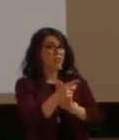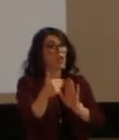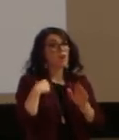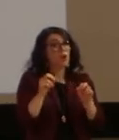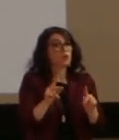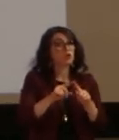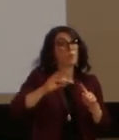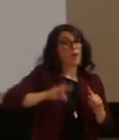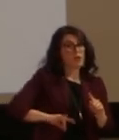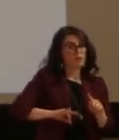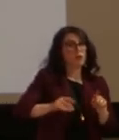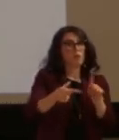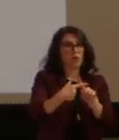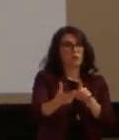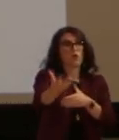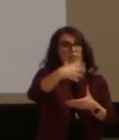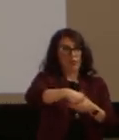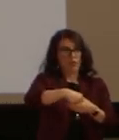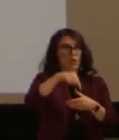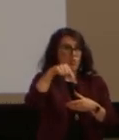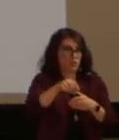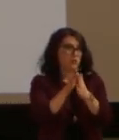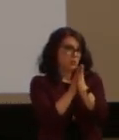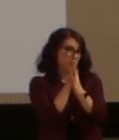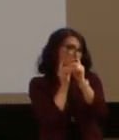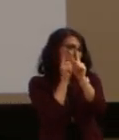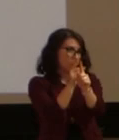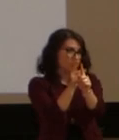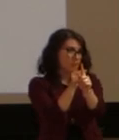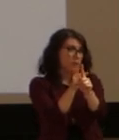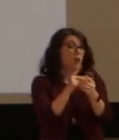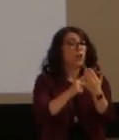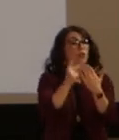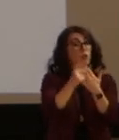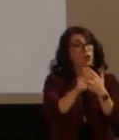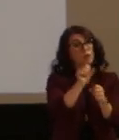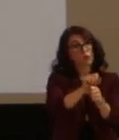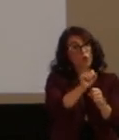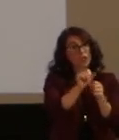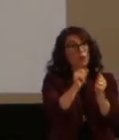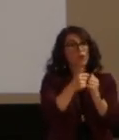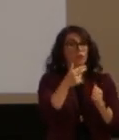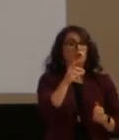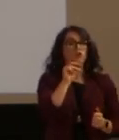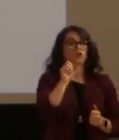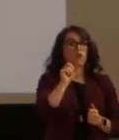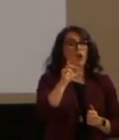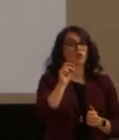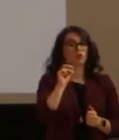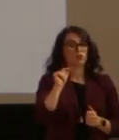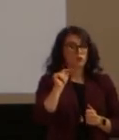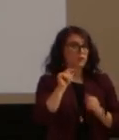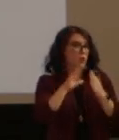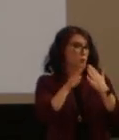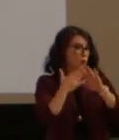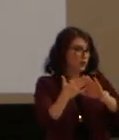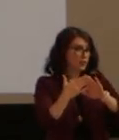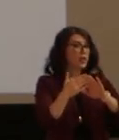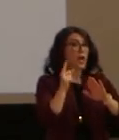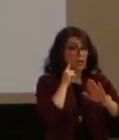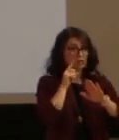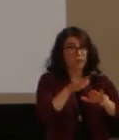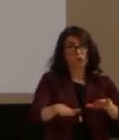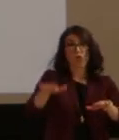and participate in this initiative. The program is working with grassroots community groups across the U.S. as